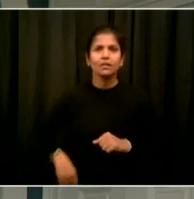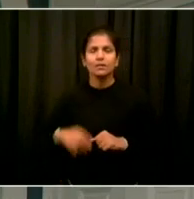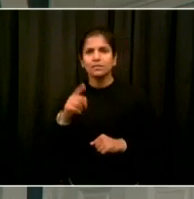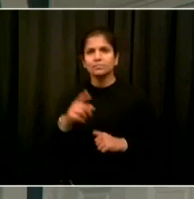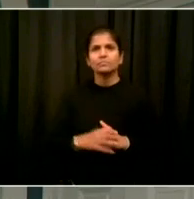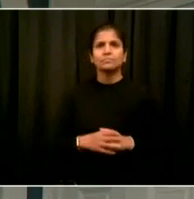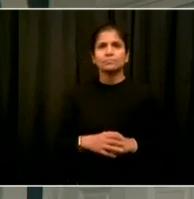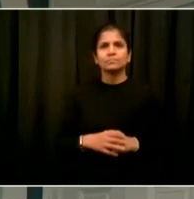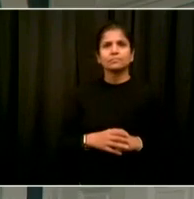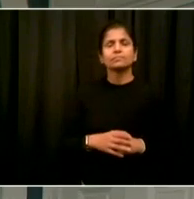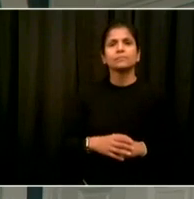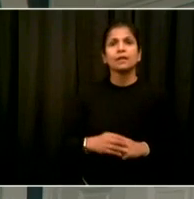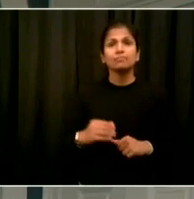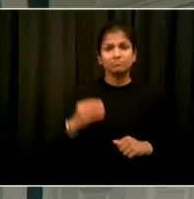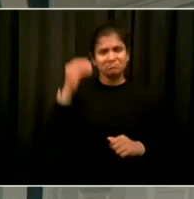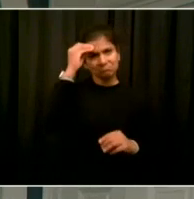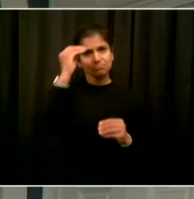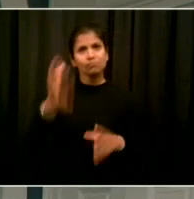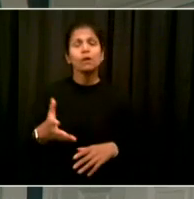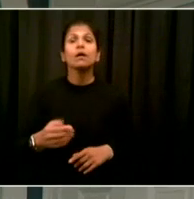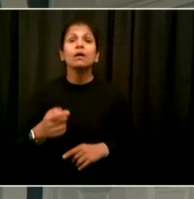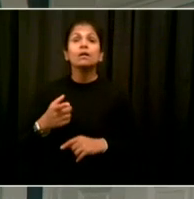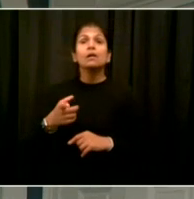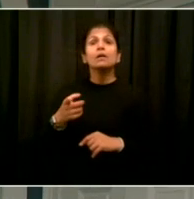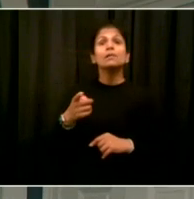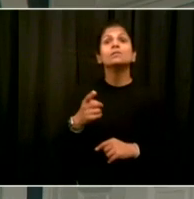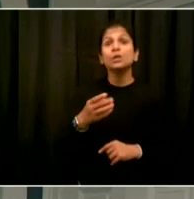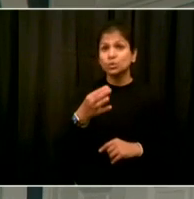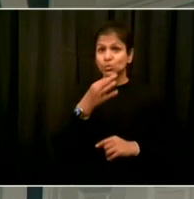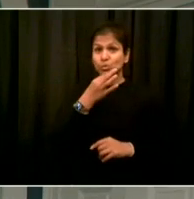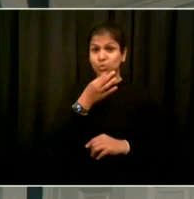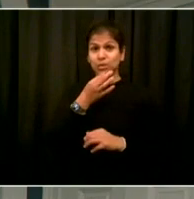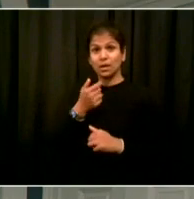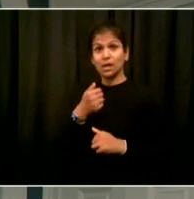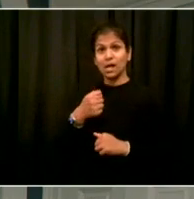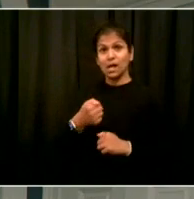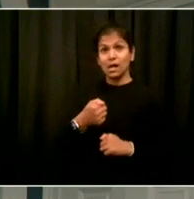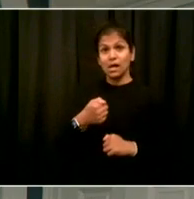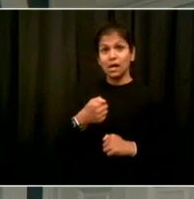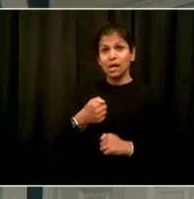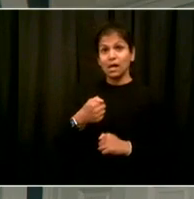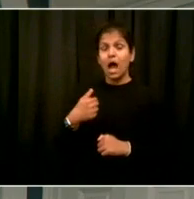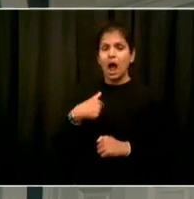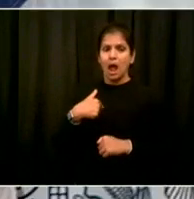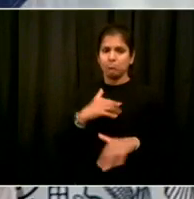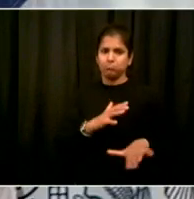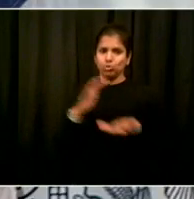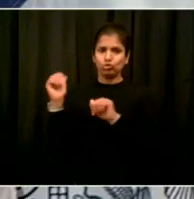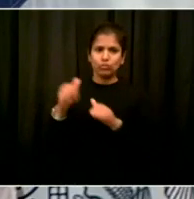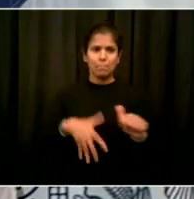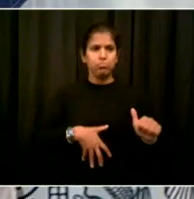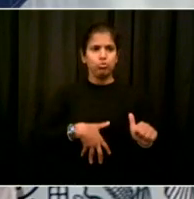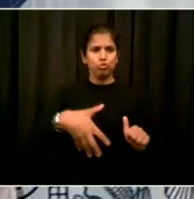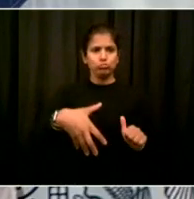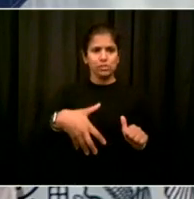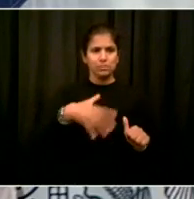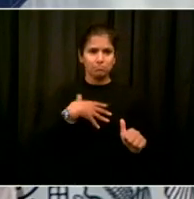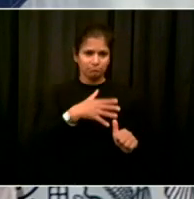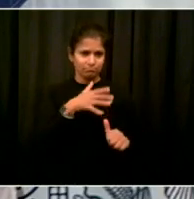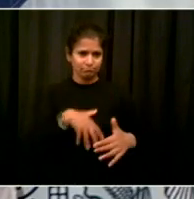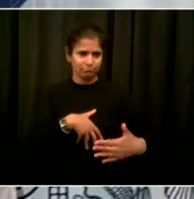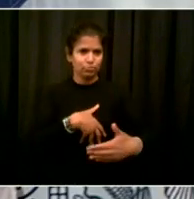a little confused why I was going away for a while. So just wanted to clear that up. That's right. It's a good thing.